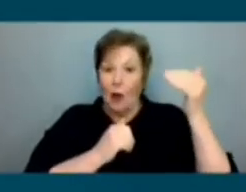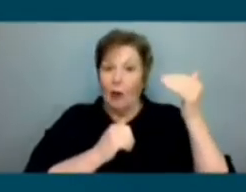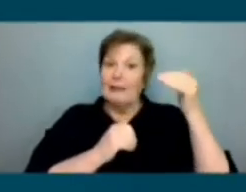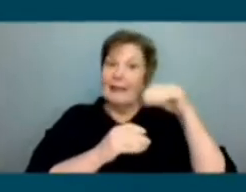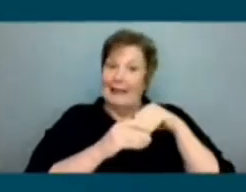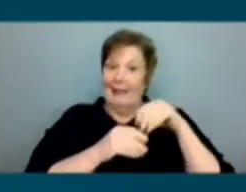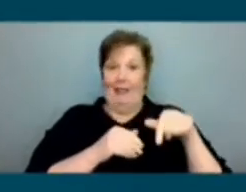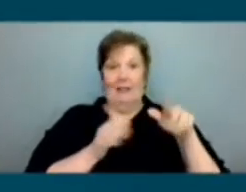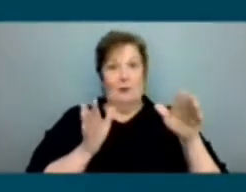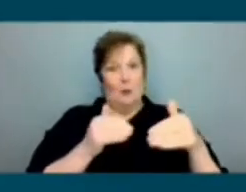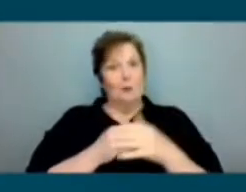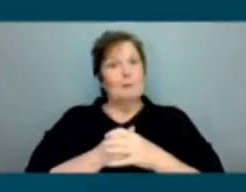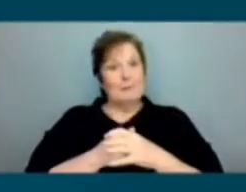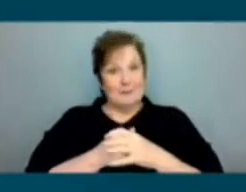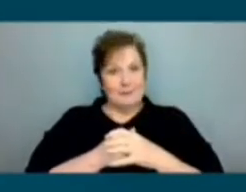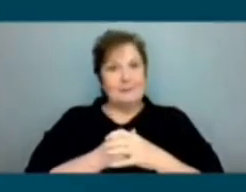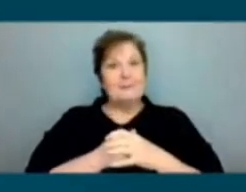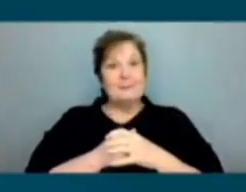room.